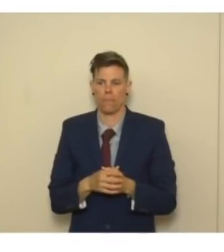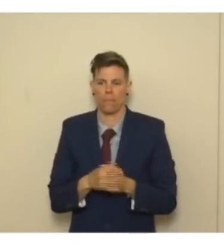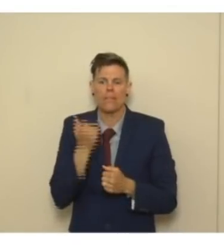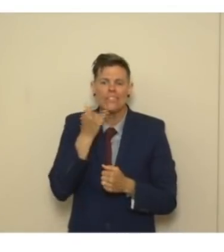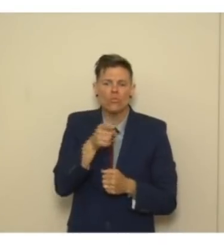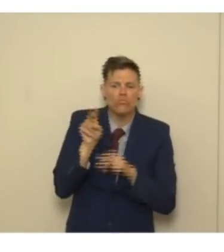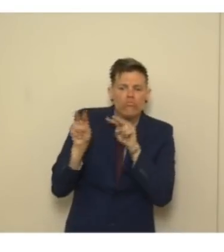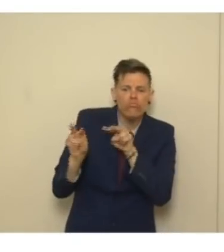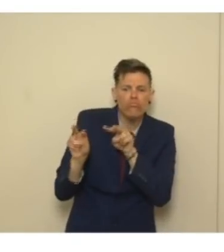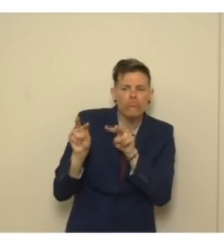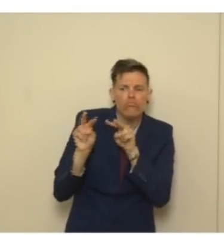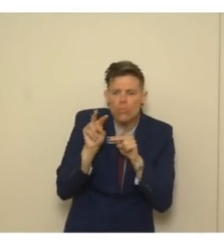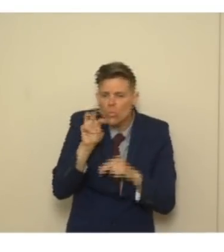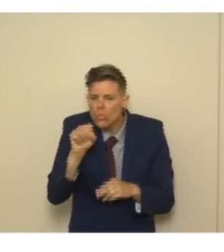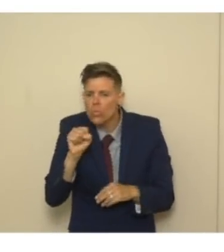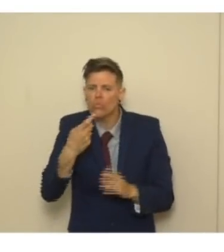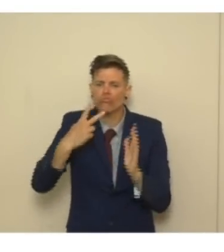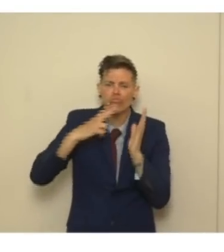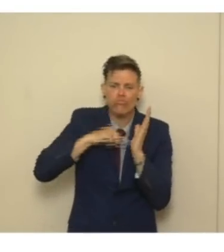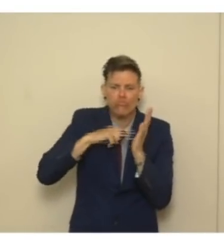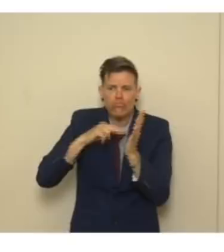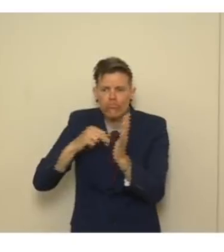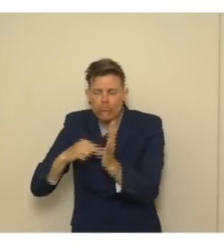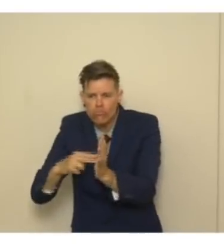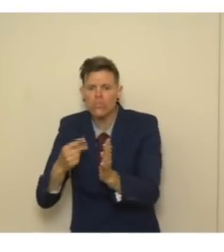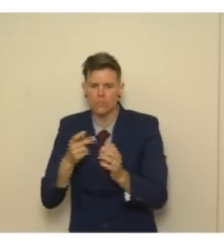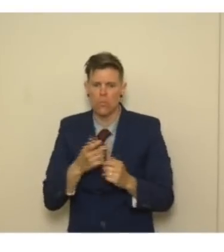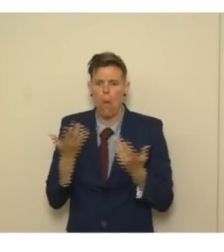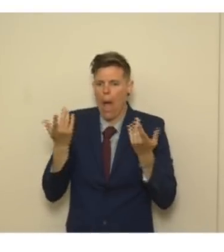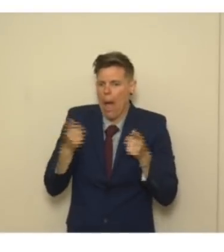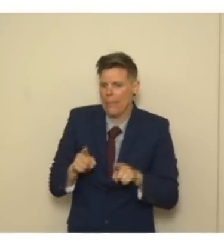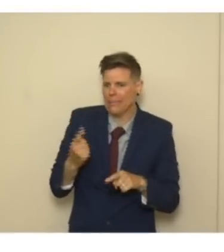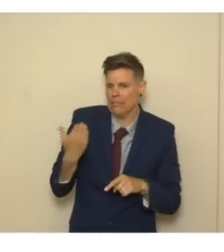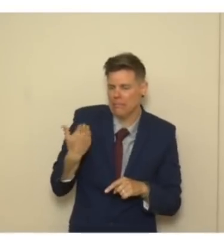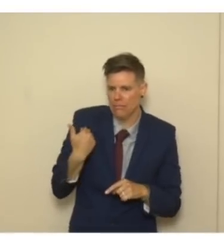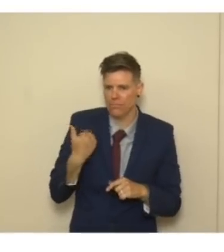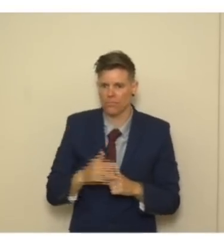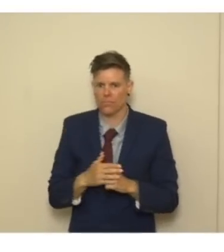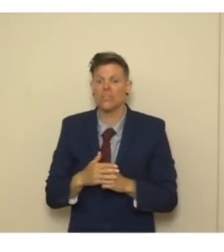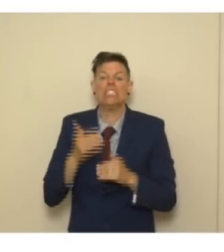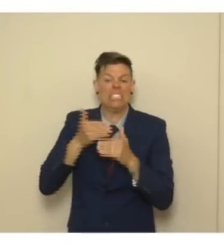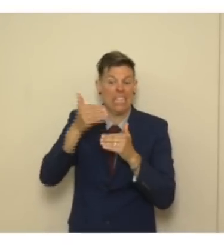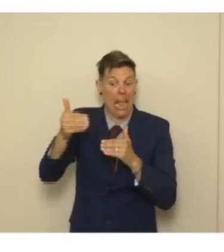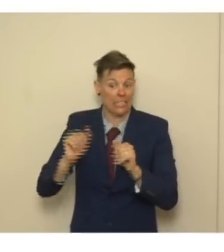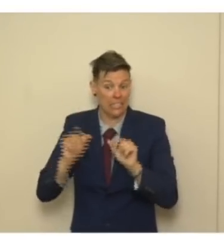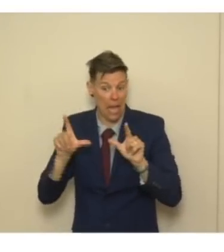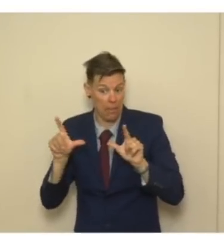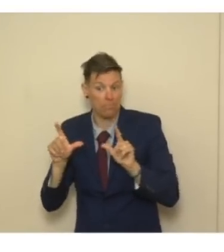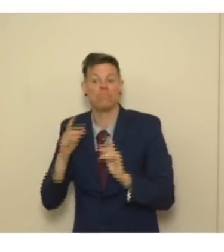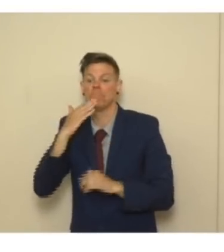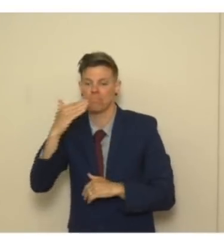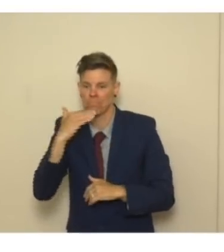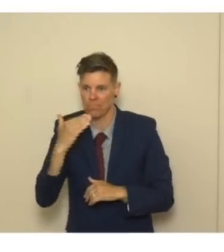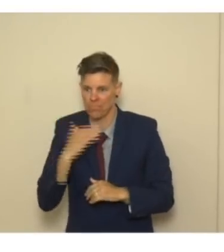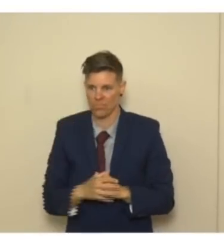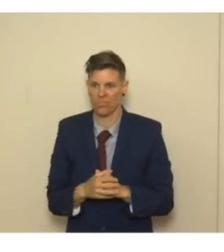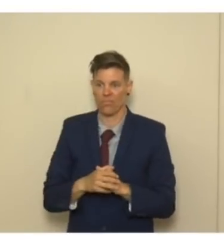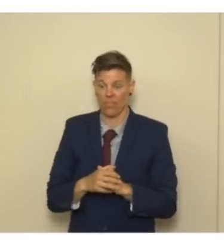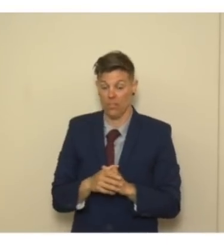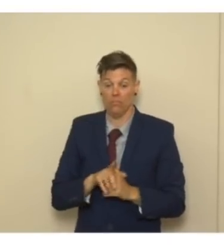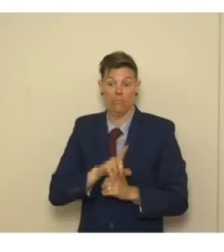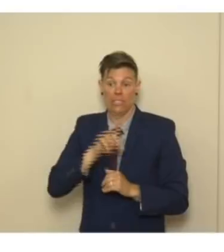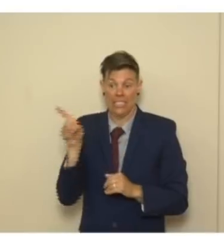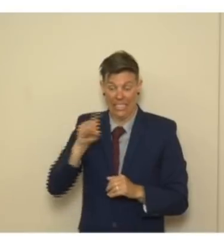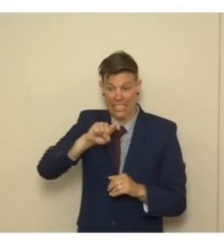you. I have to remember to say that. Texas was one of the very first states to fully relax its